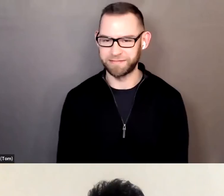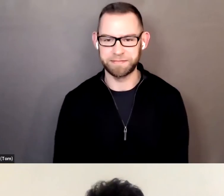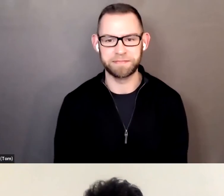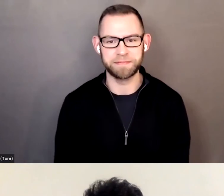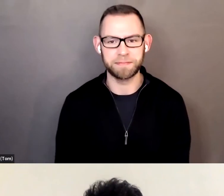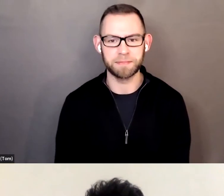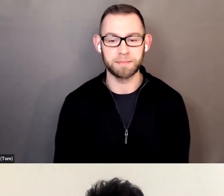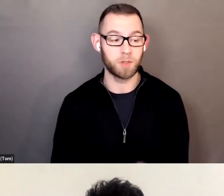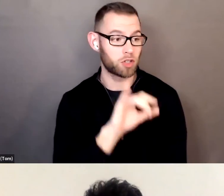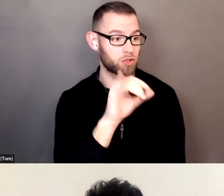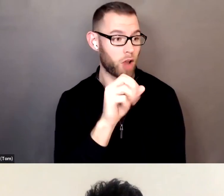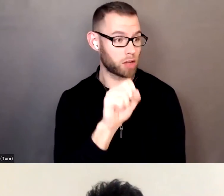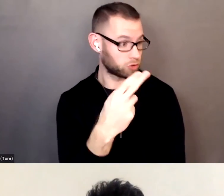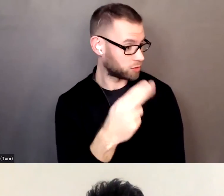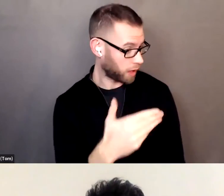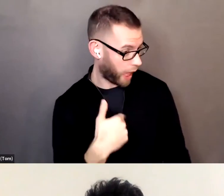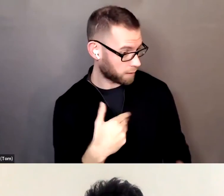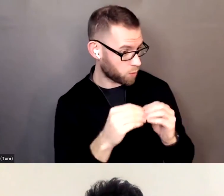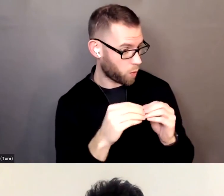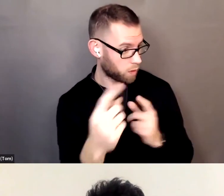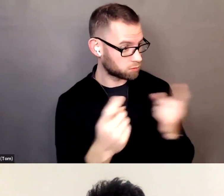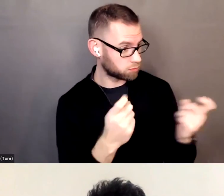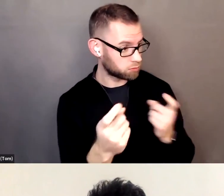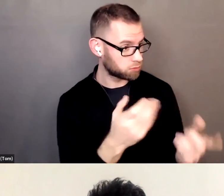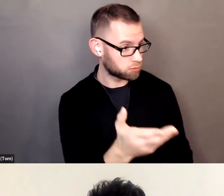Do we have any other questions?